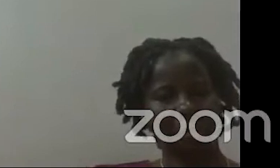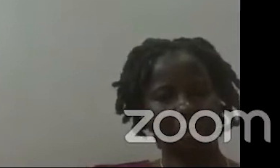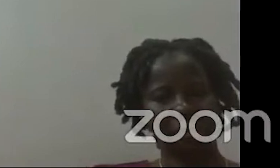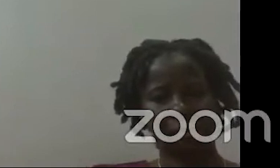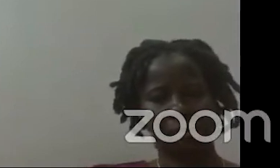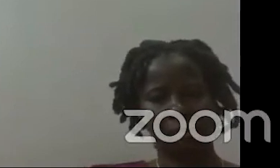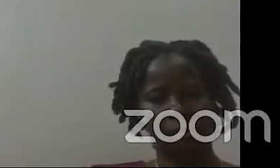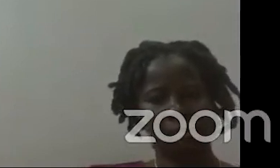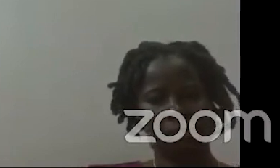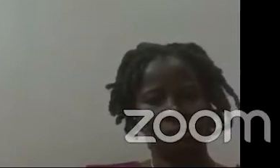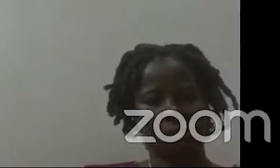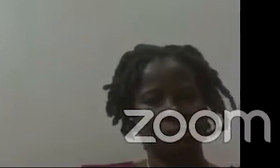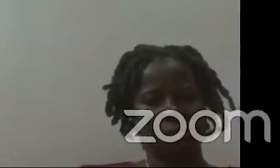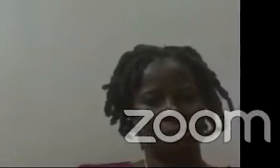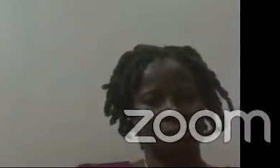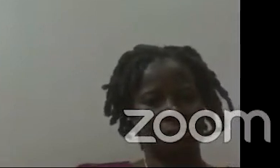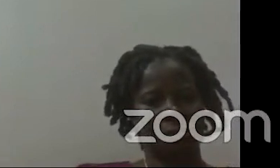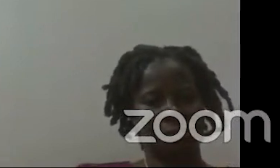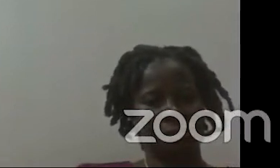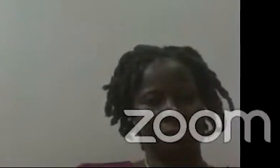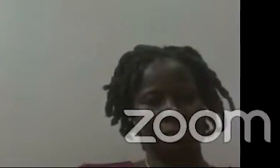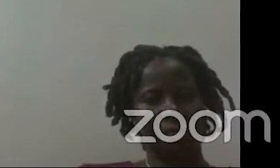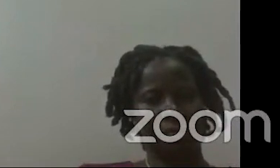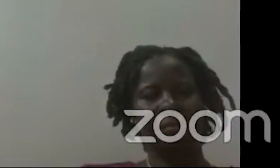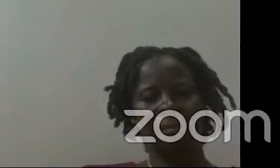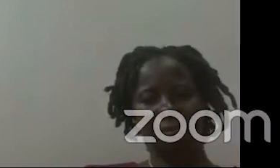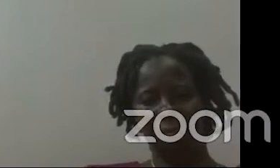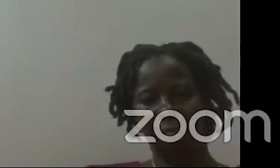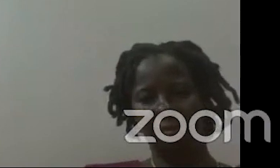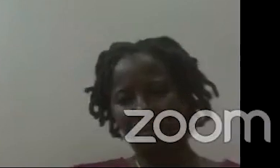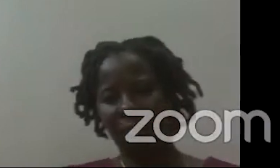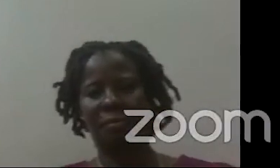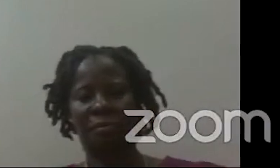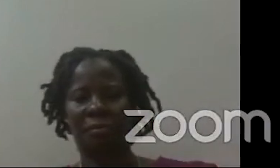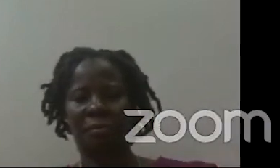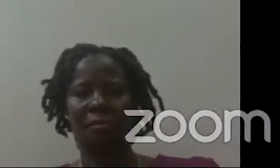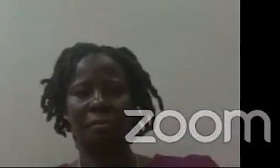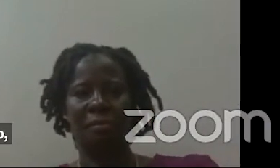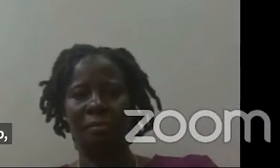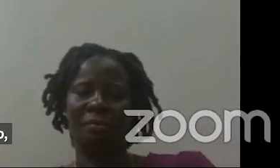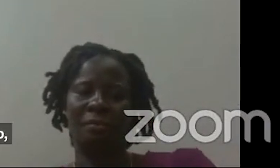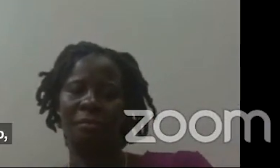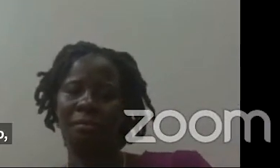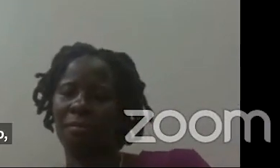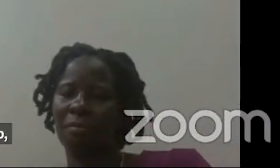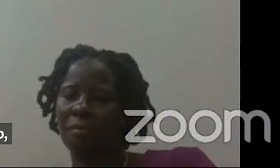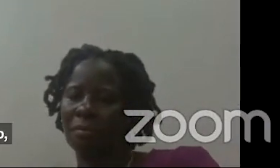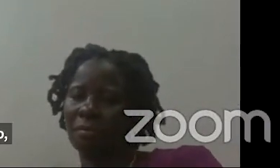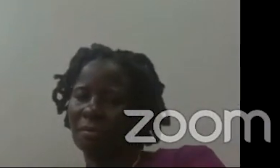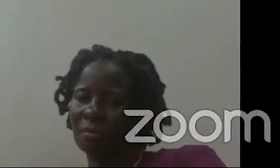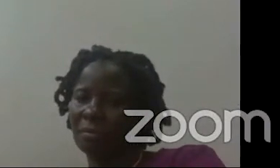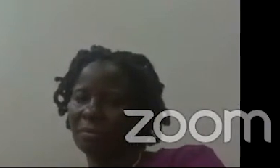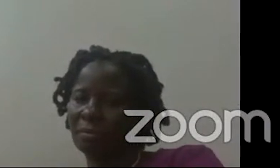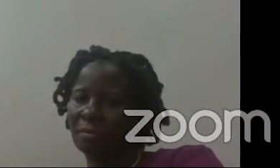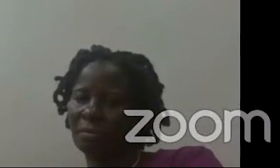friend's crown falling, pick it up, straighten it, and do not shout about it. Just enjoy it and know that you can